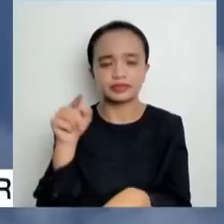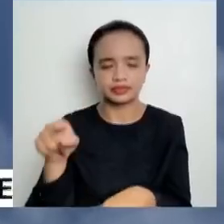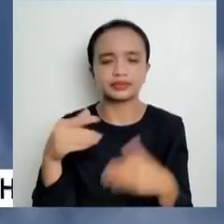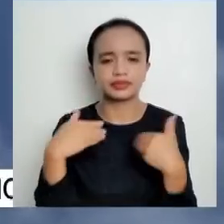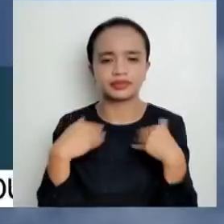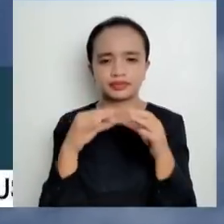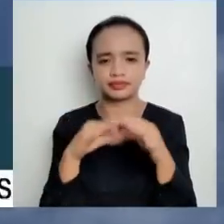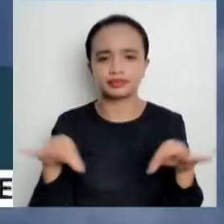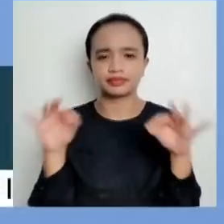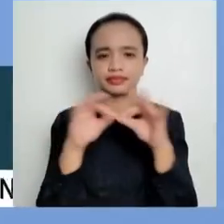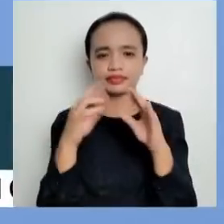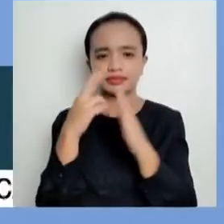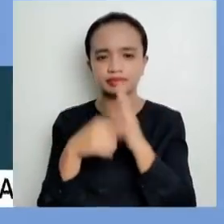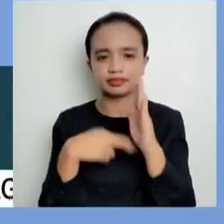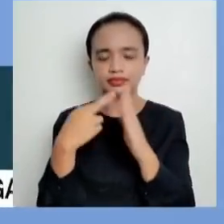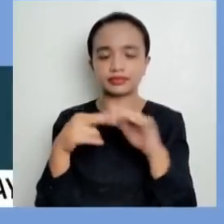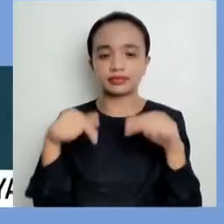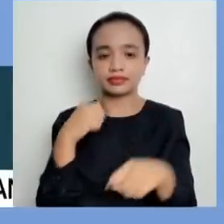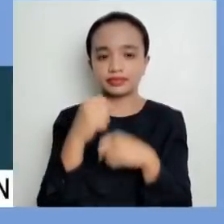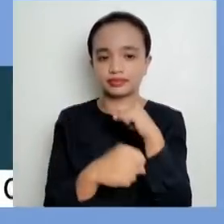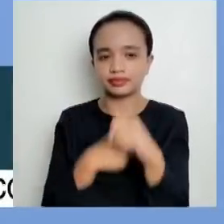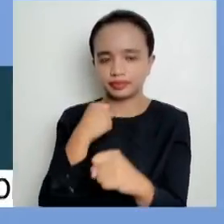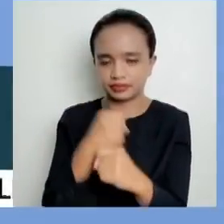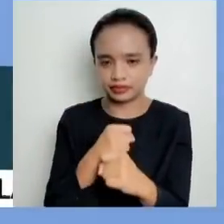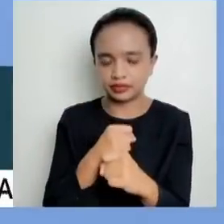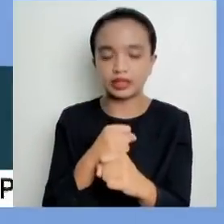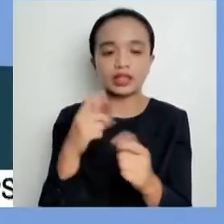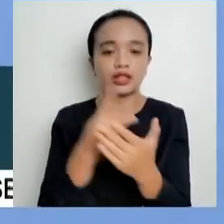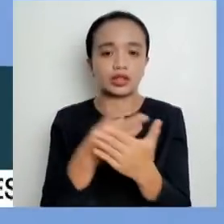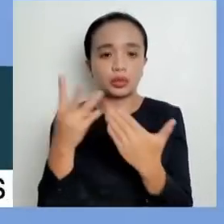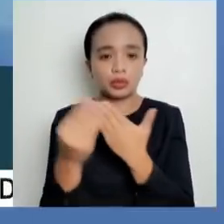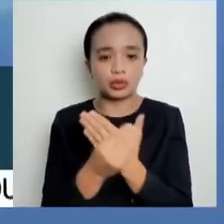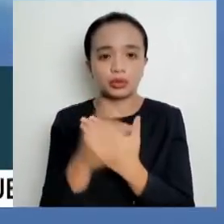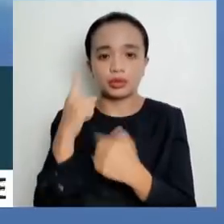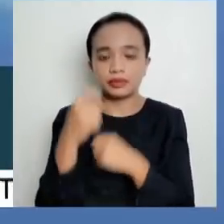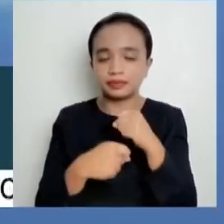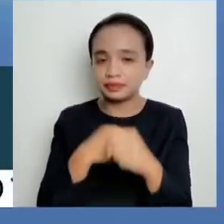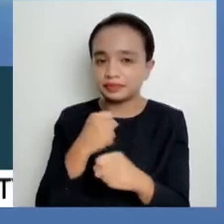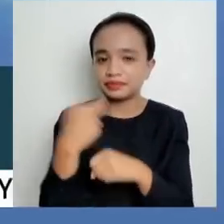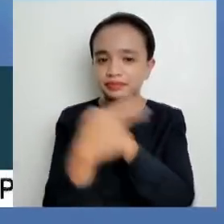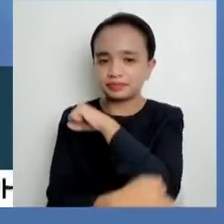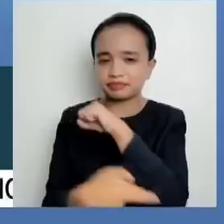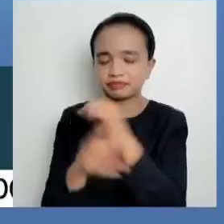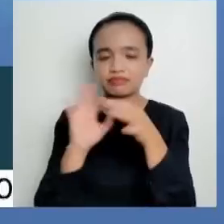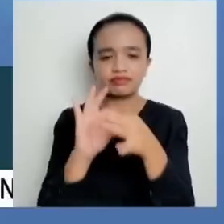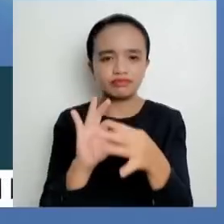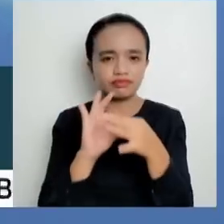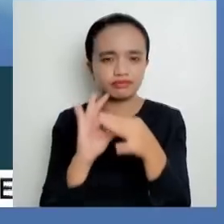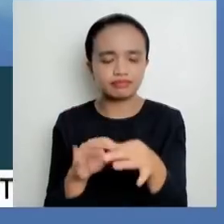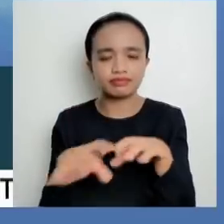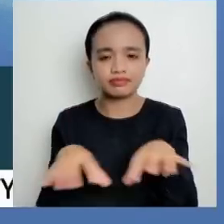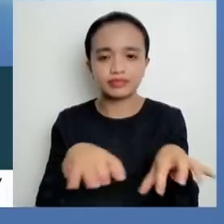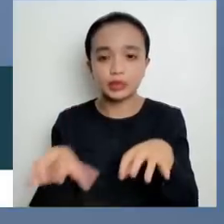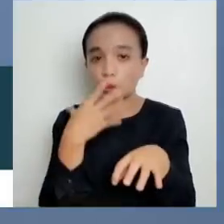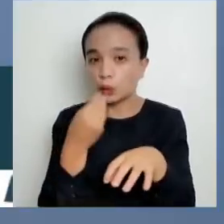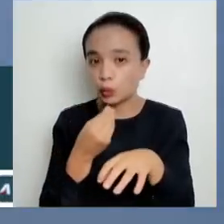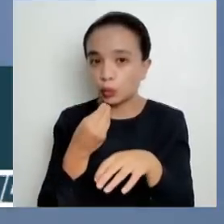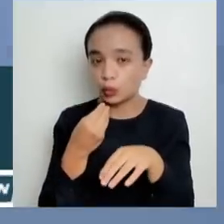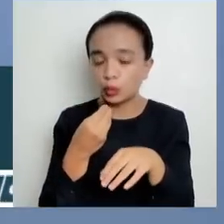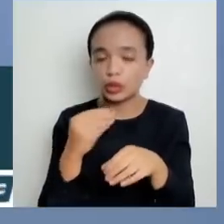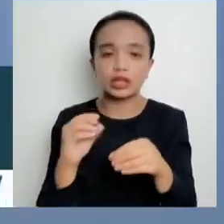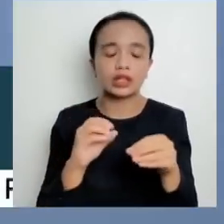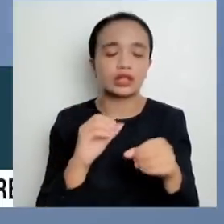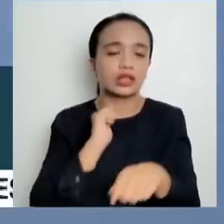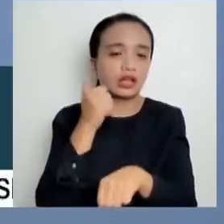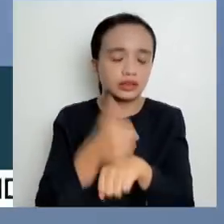year's Indo-Pacific endeavor. The program is an annual regional engagement activity organized by the Australian Defense